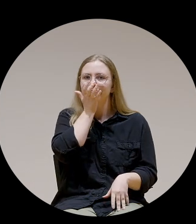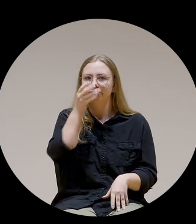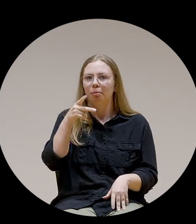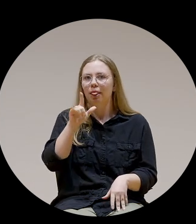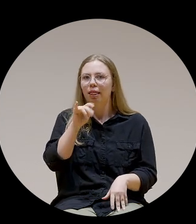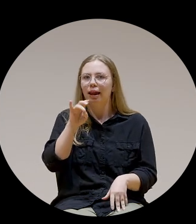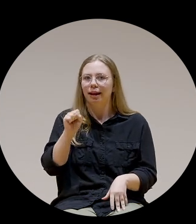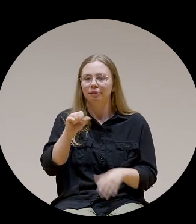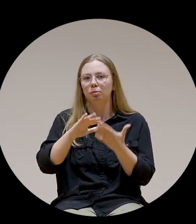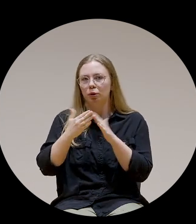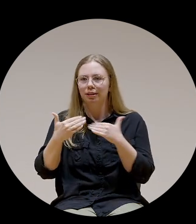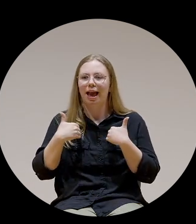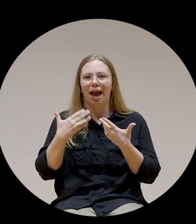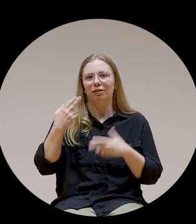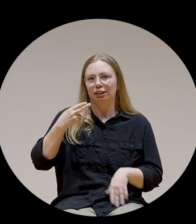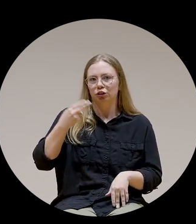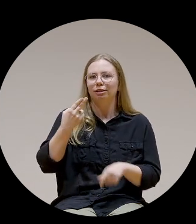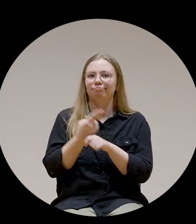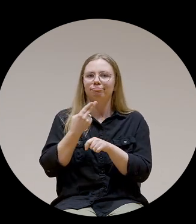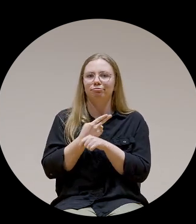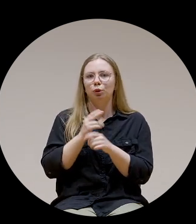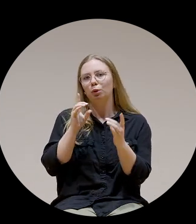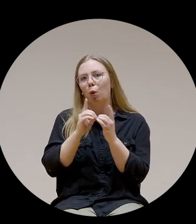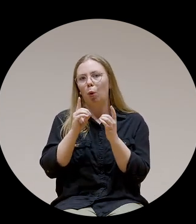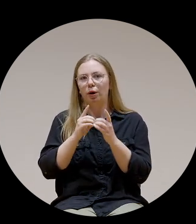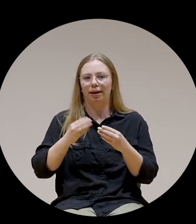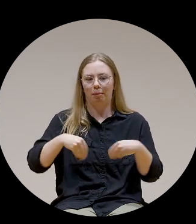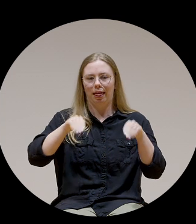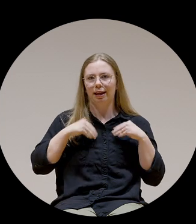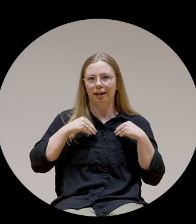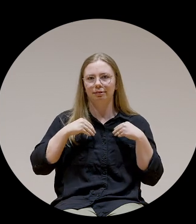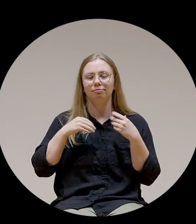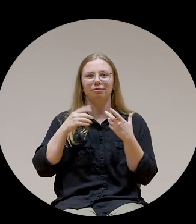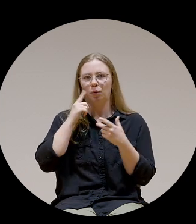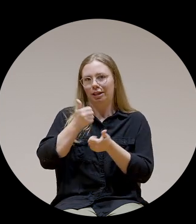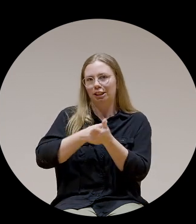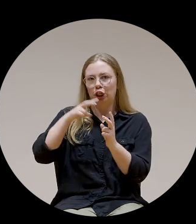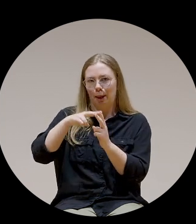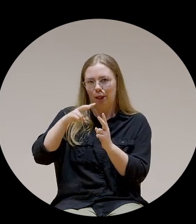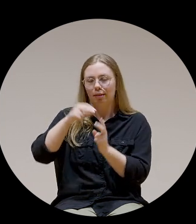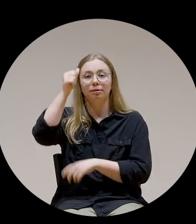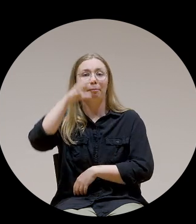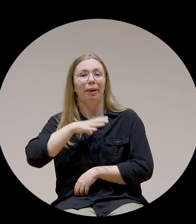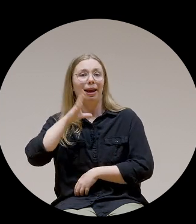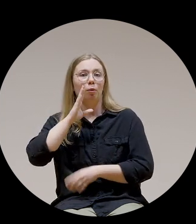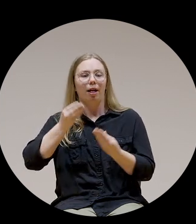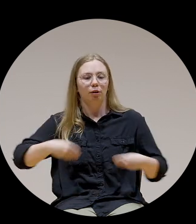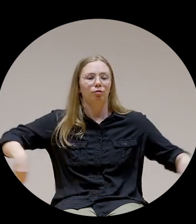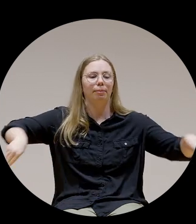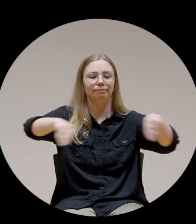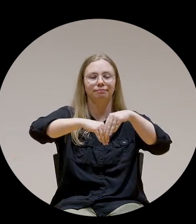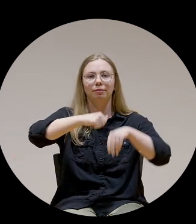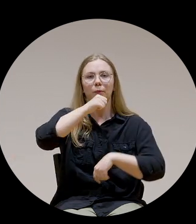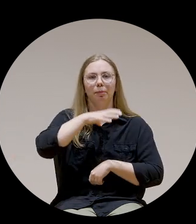history of using what's called courting blankets between couples, where the man wraps the